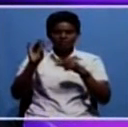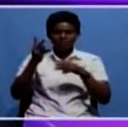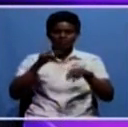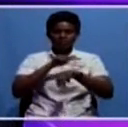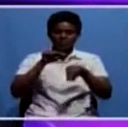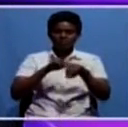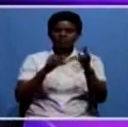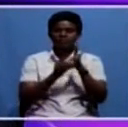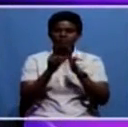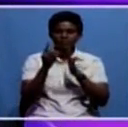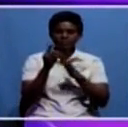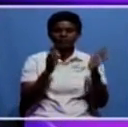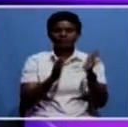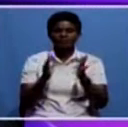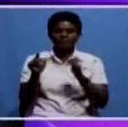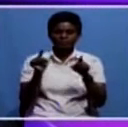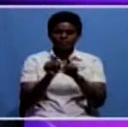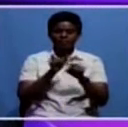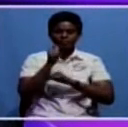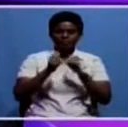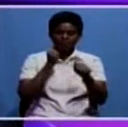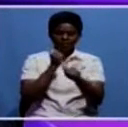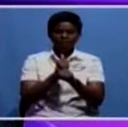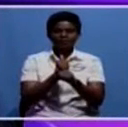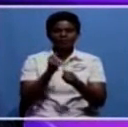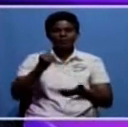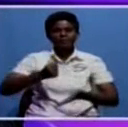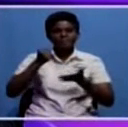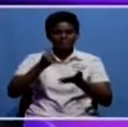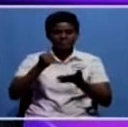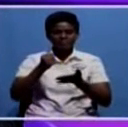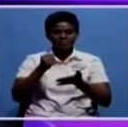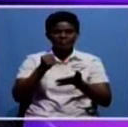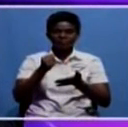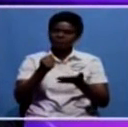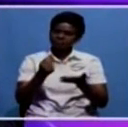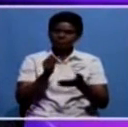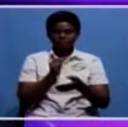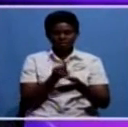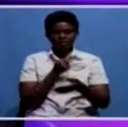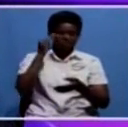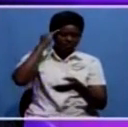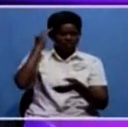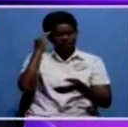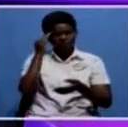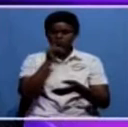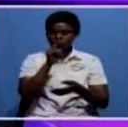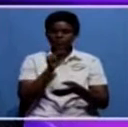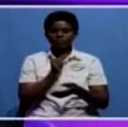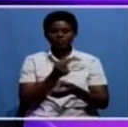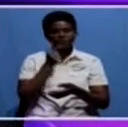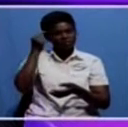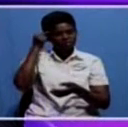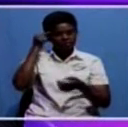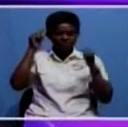National Development Plans, and through the annual budgets. And as far as we are concerned in government, the